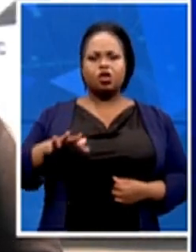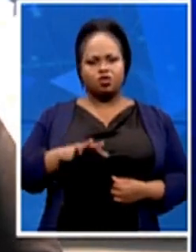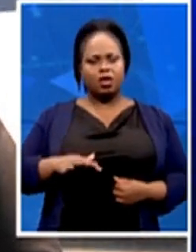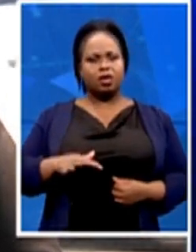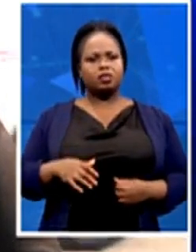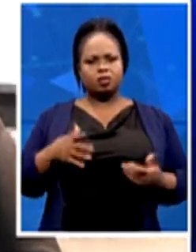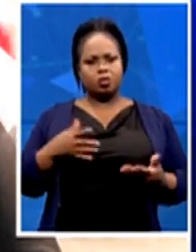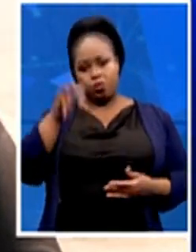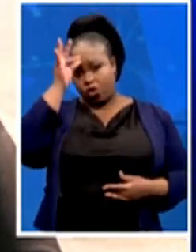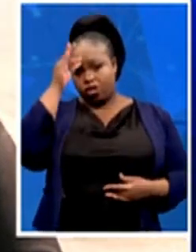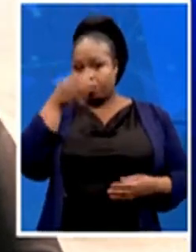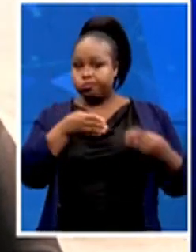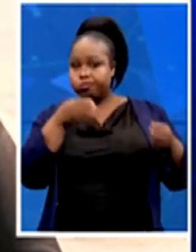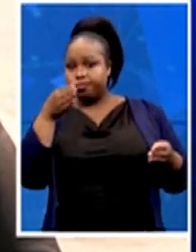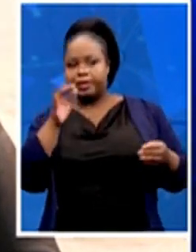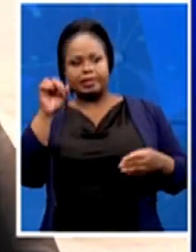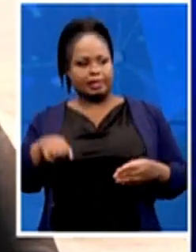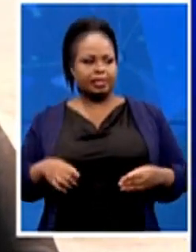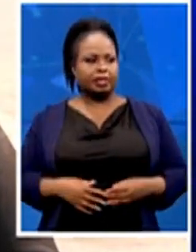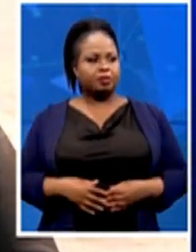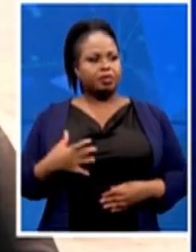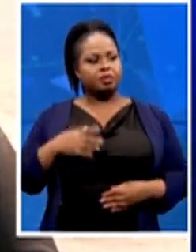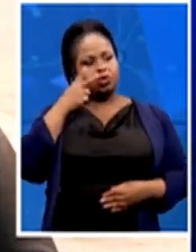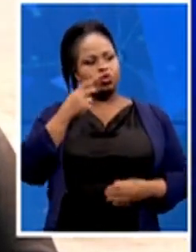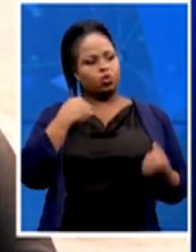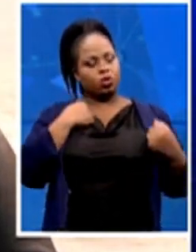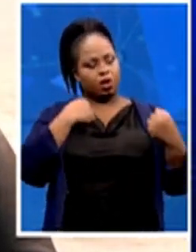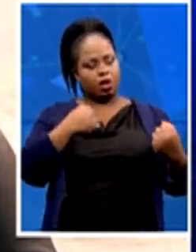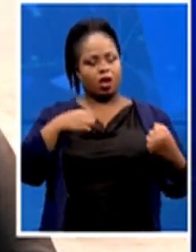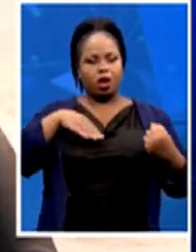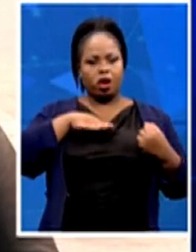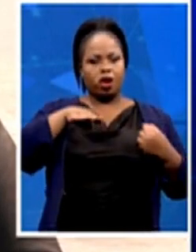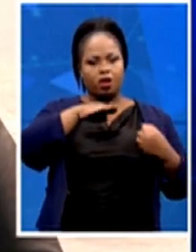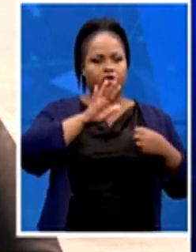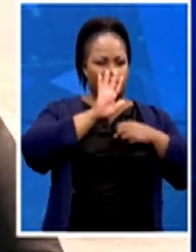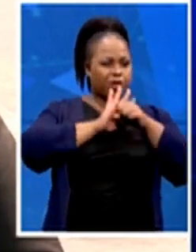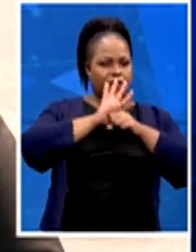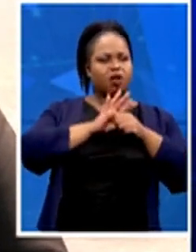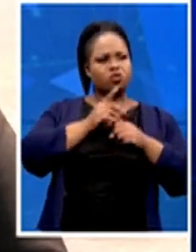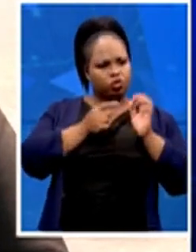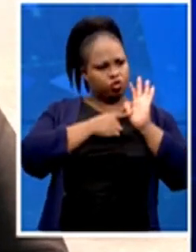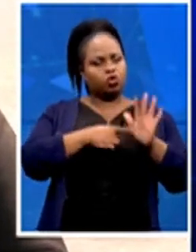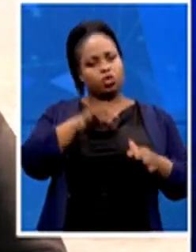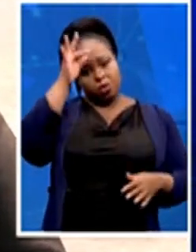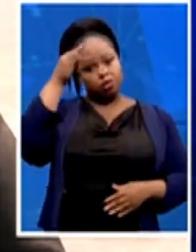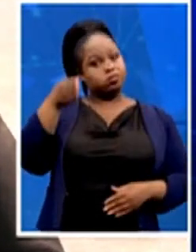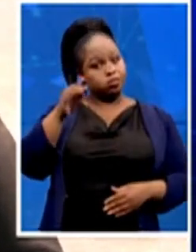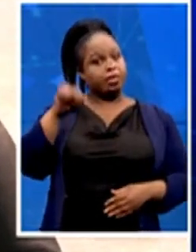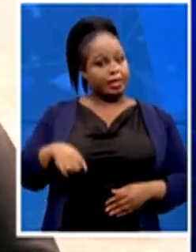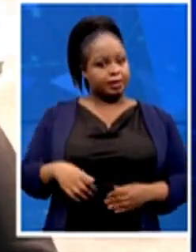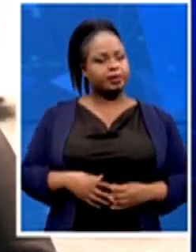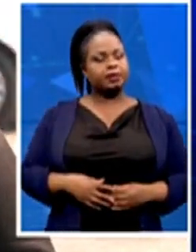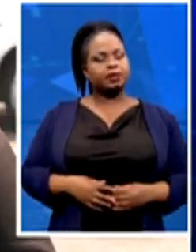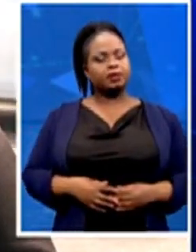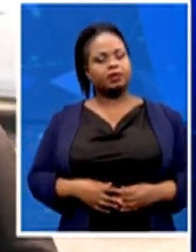saw a police van drive past in the background, just indicating that the police presence was indeed visible in Cosmo